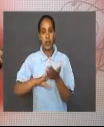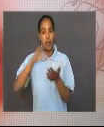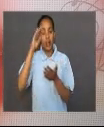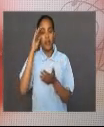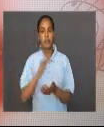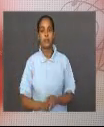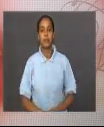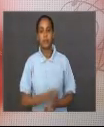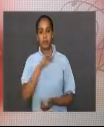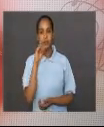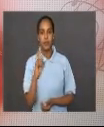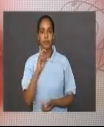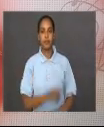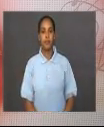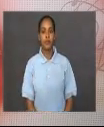learned.